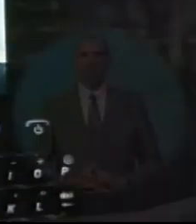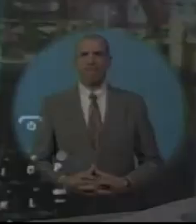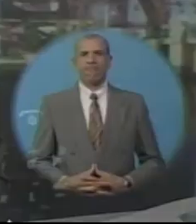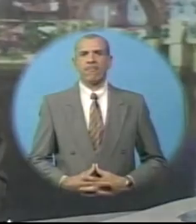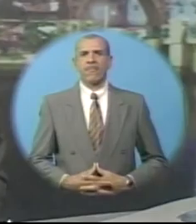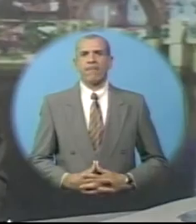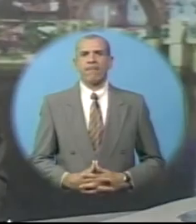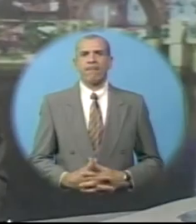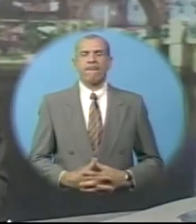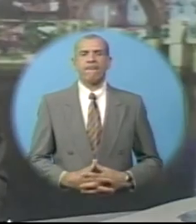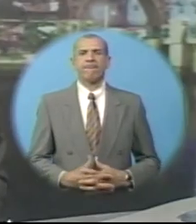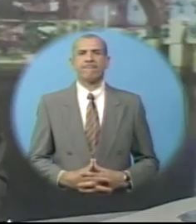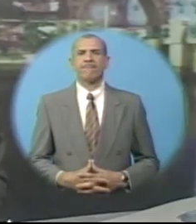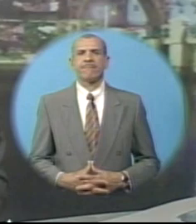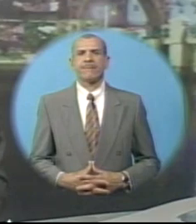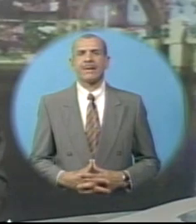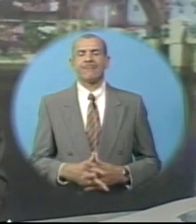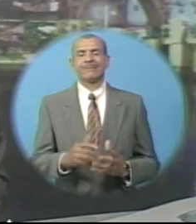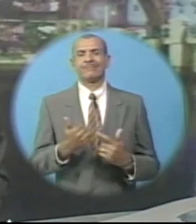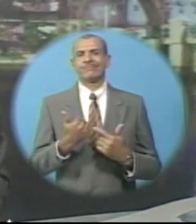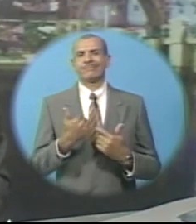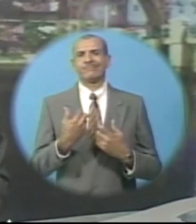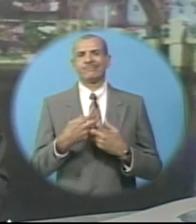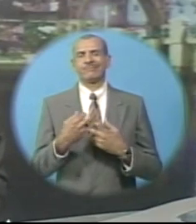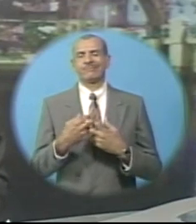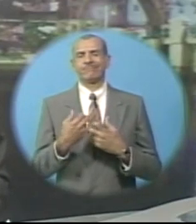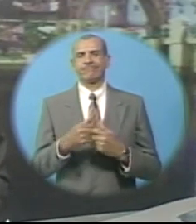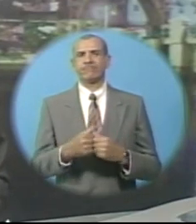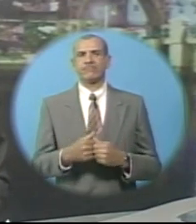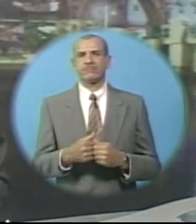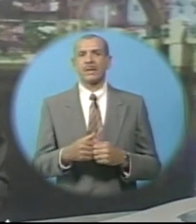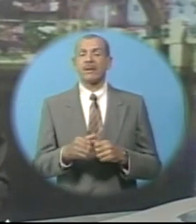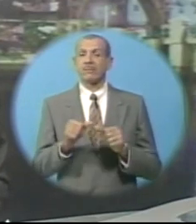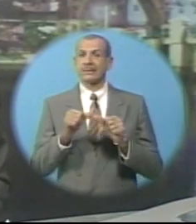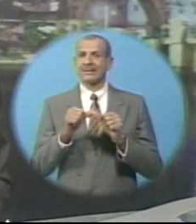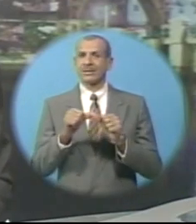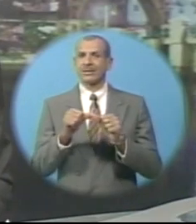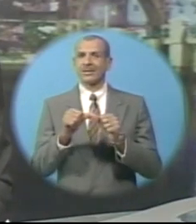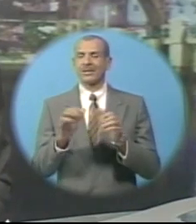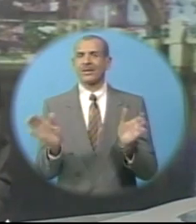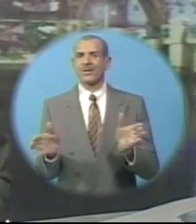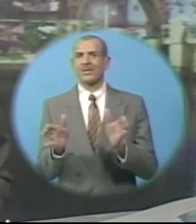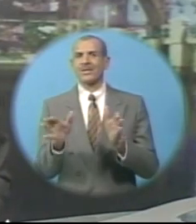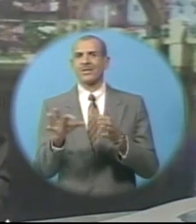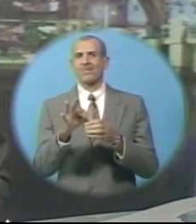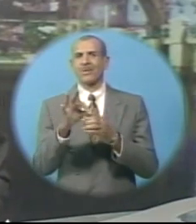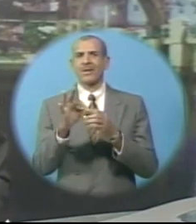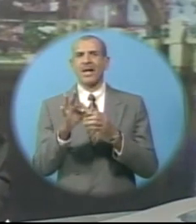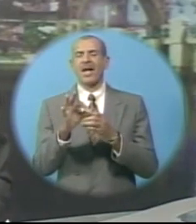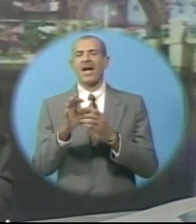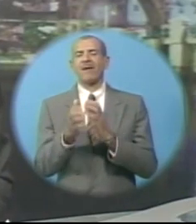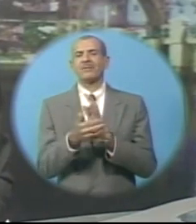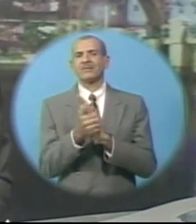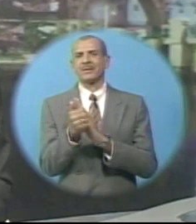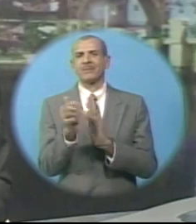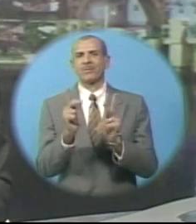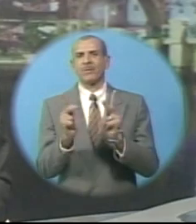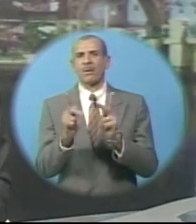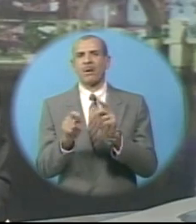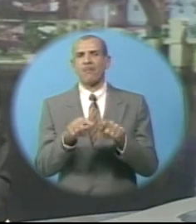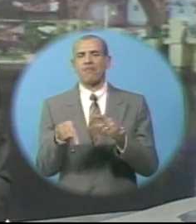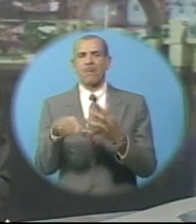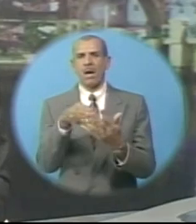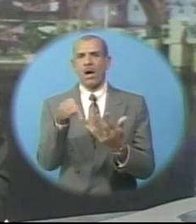News. Heartbreaking stuff. Well, a push is on to foster the spirit of entrepreneurship among women. This from